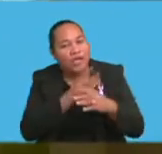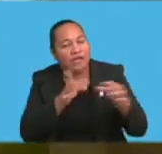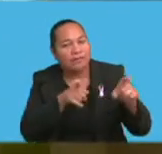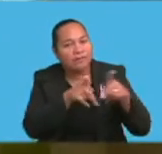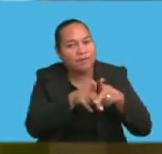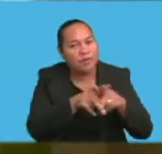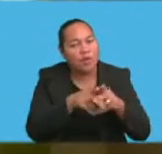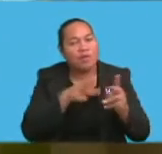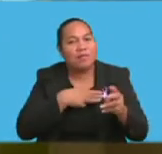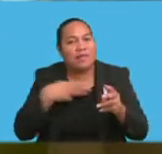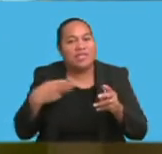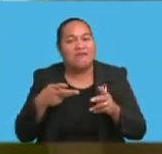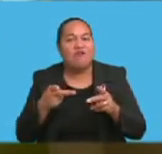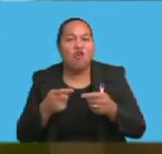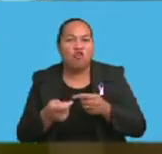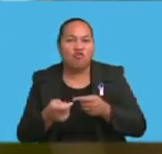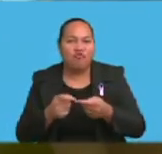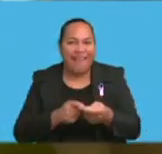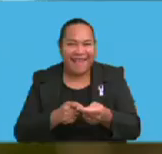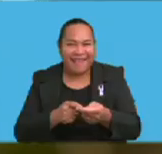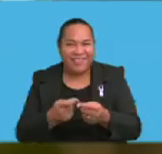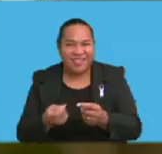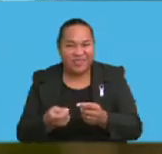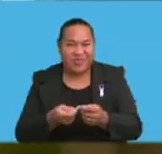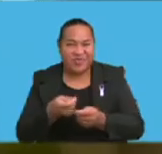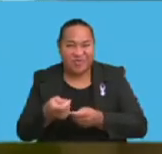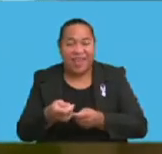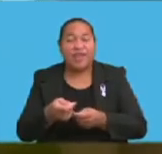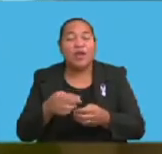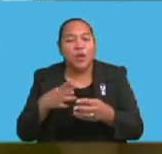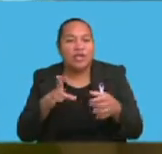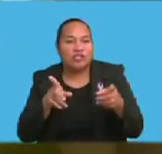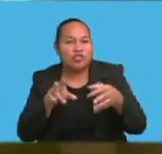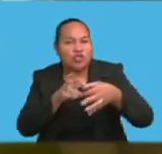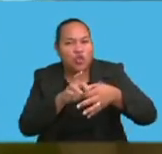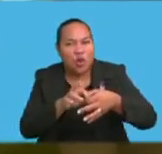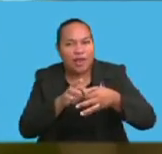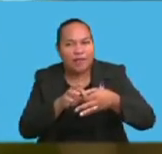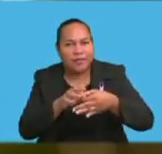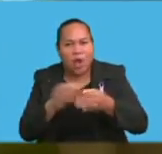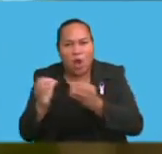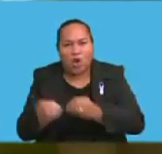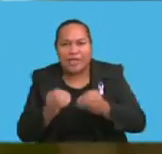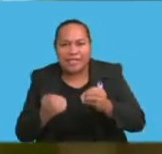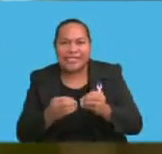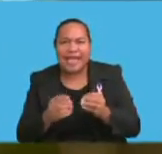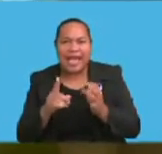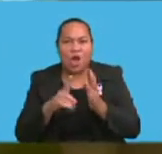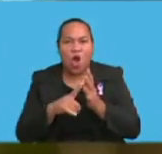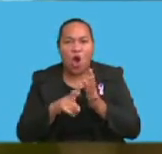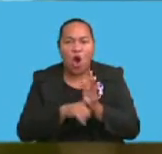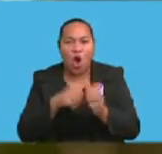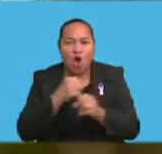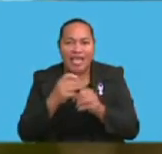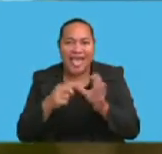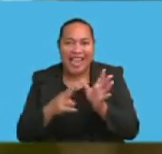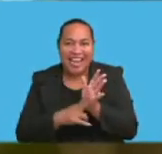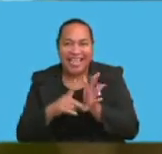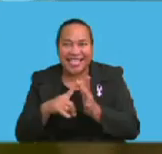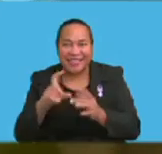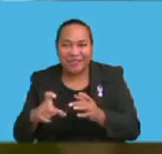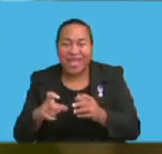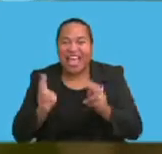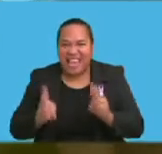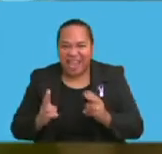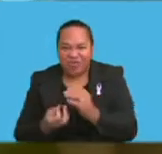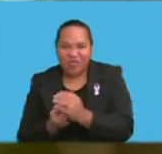Agriculture. We are jointly organizing an organic standard for Fiji, which hopefully